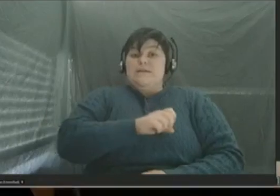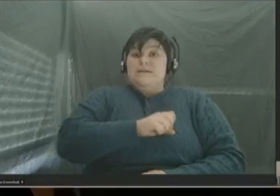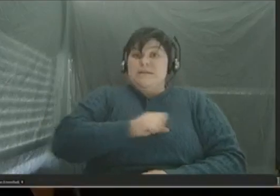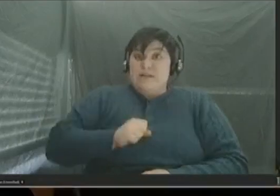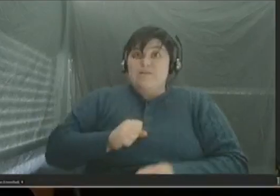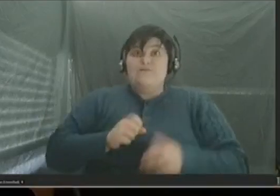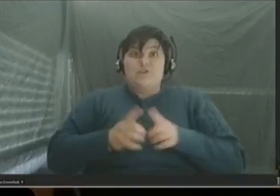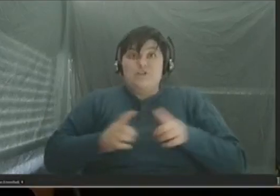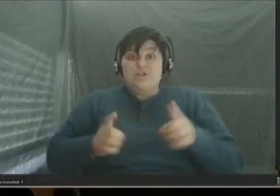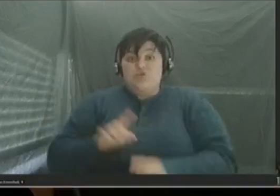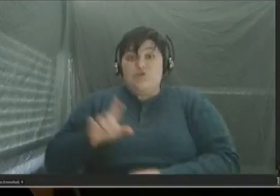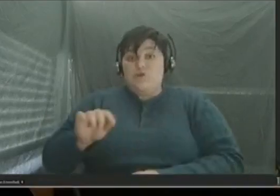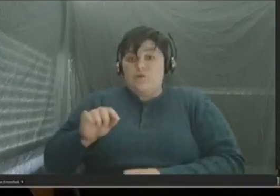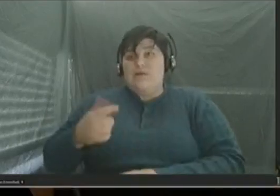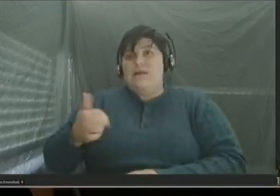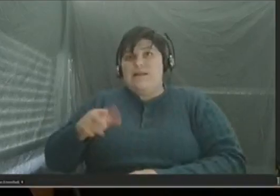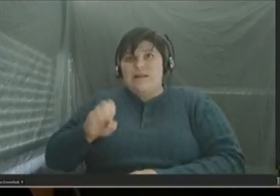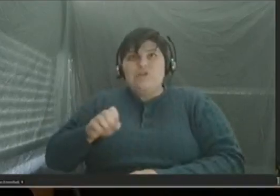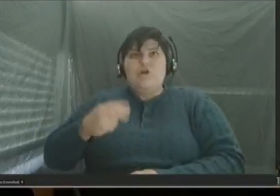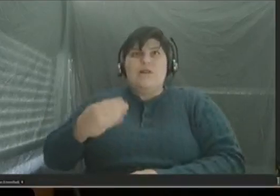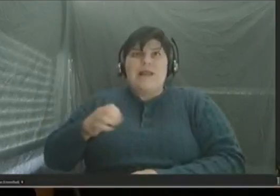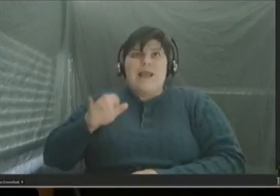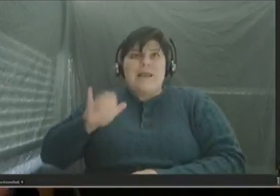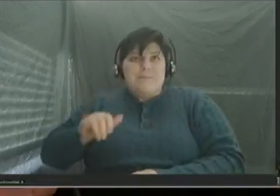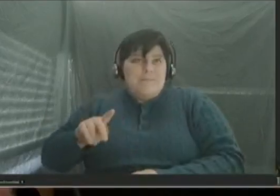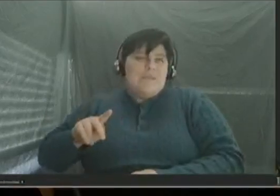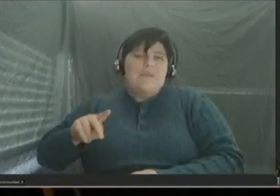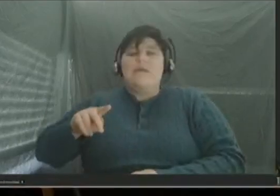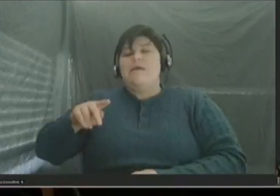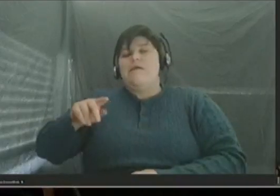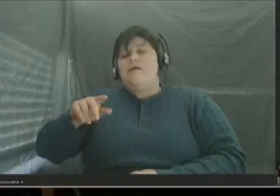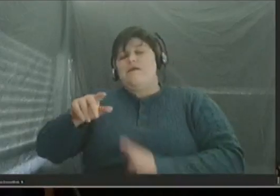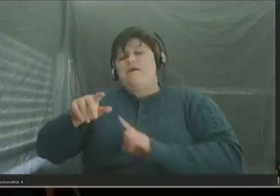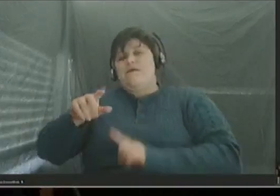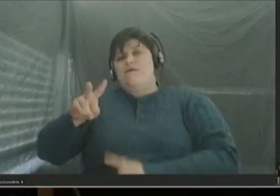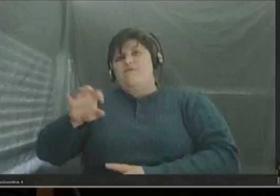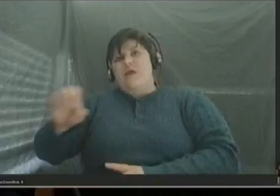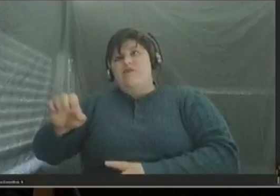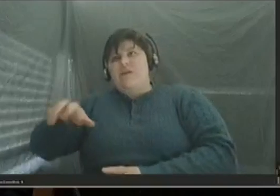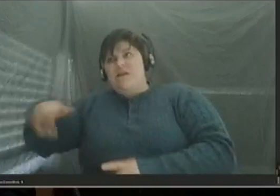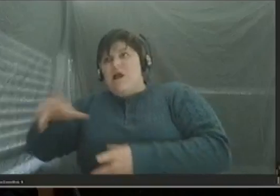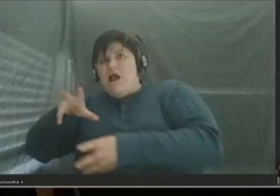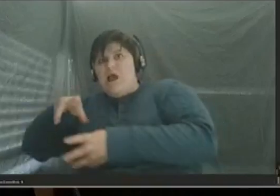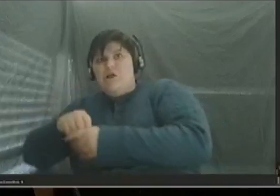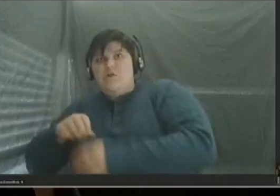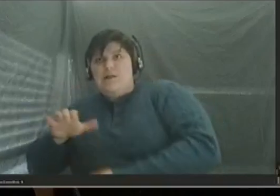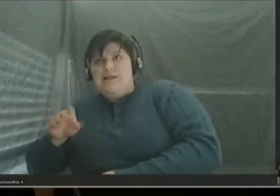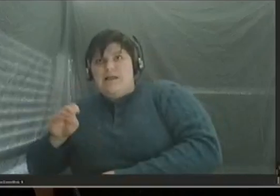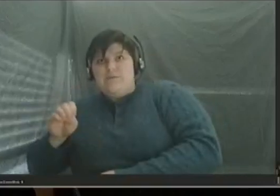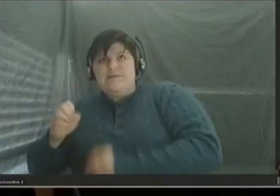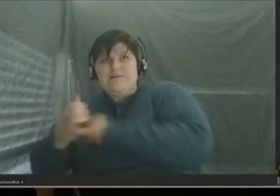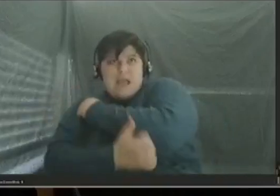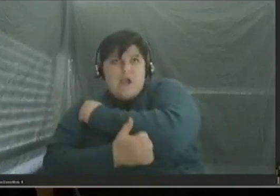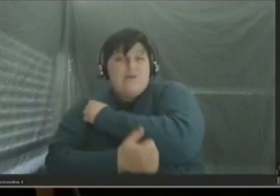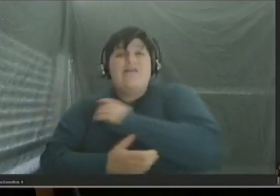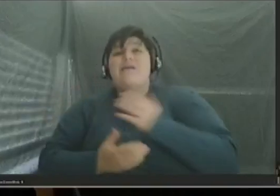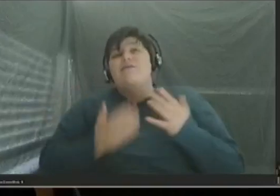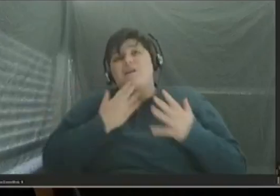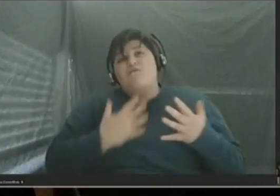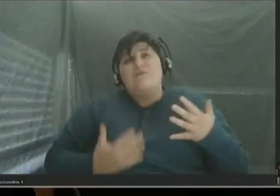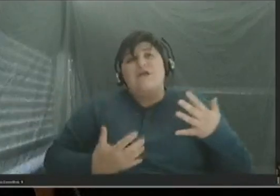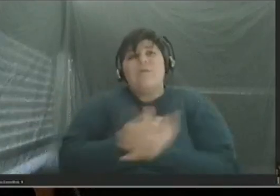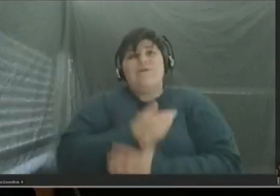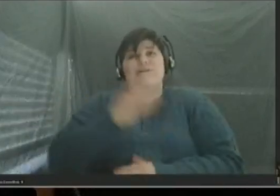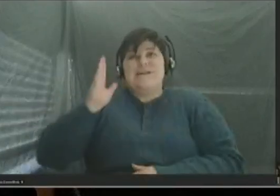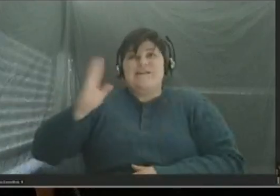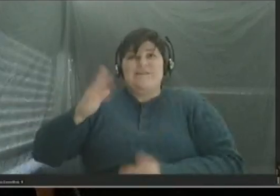includes Gladstone, Happy Valley, and Oregon City, and unincorporated portions of Clackamas County. And I want to thank you for the opportunity to testify